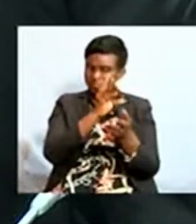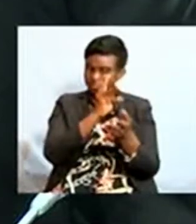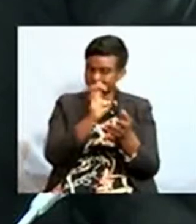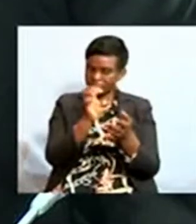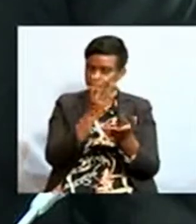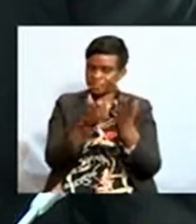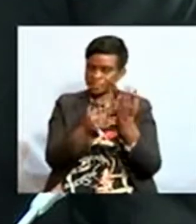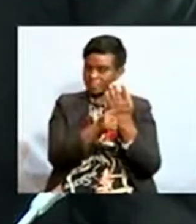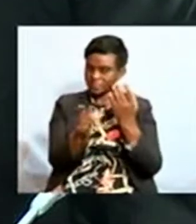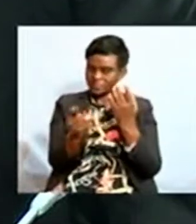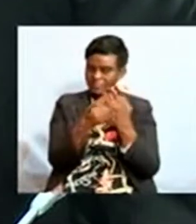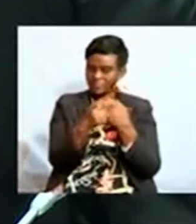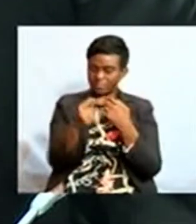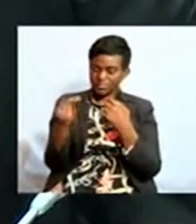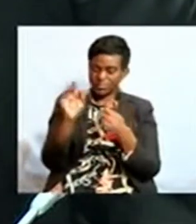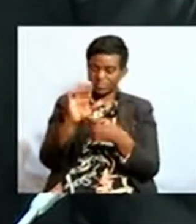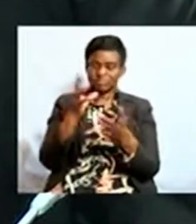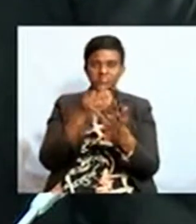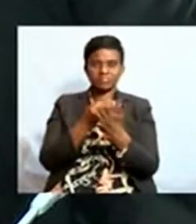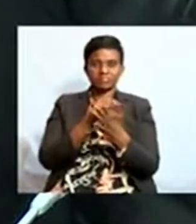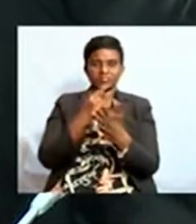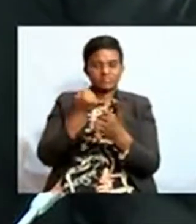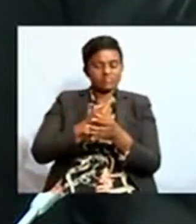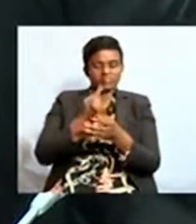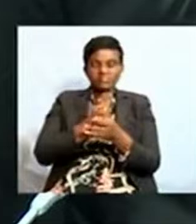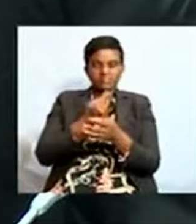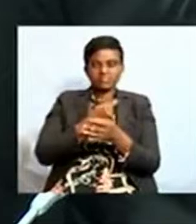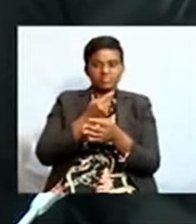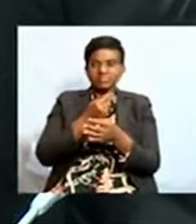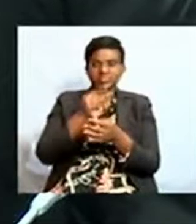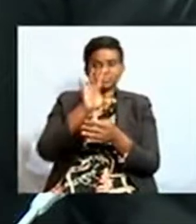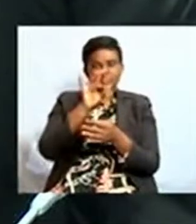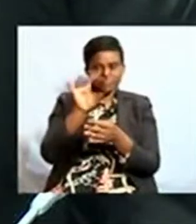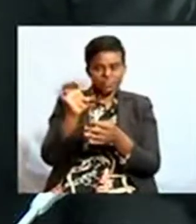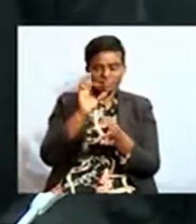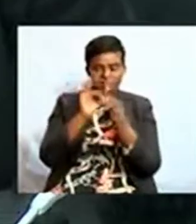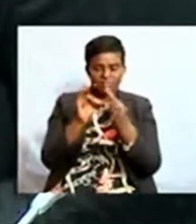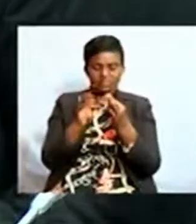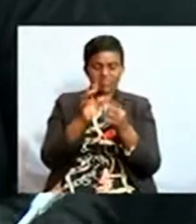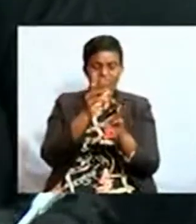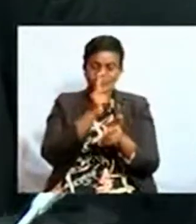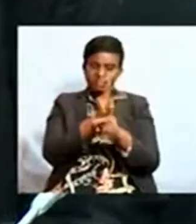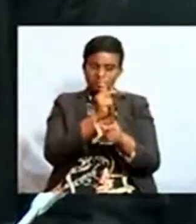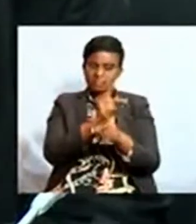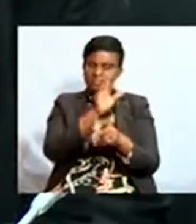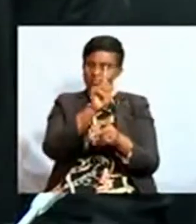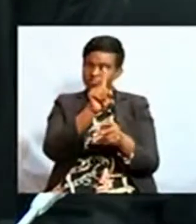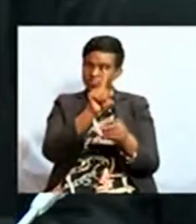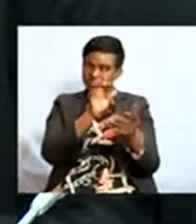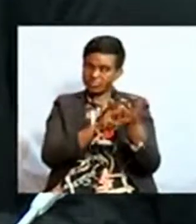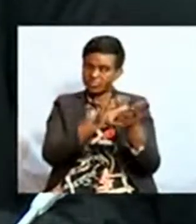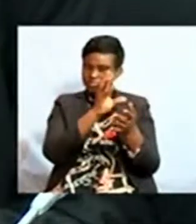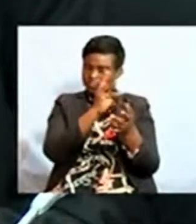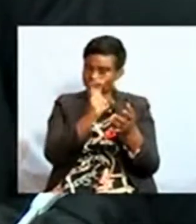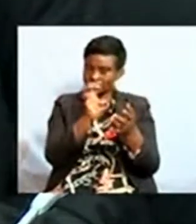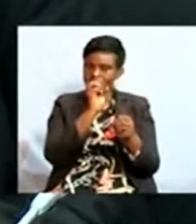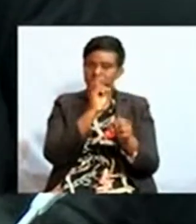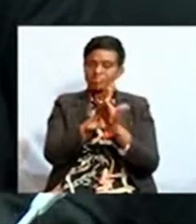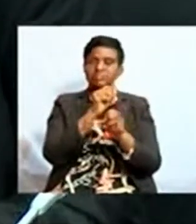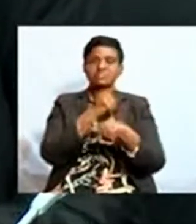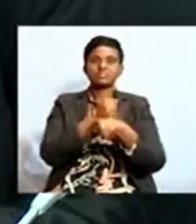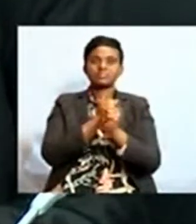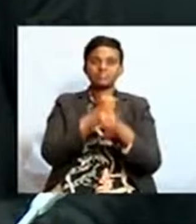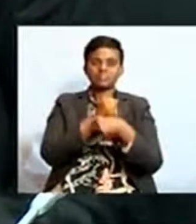those goods your profit is only 500. So if they withhold 1,600, they're already making